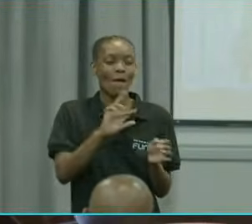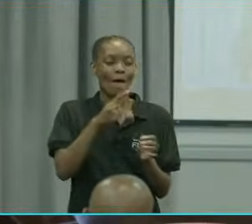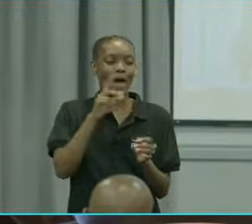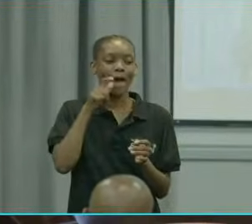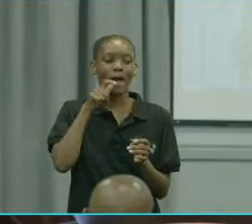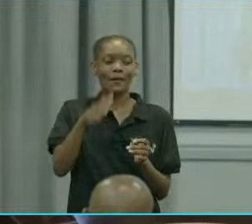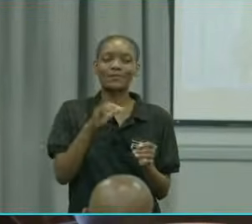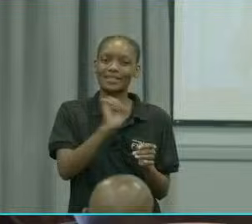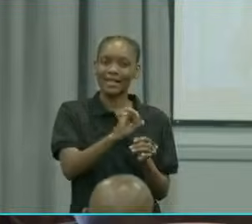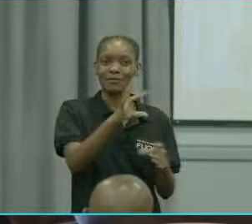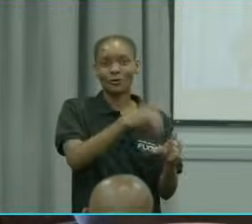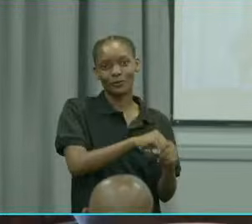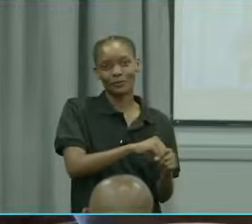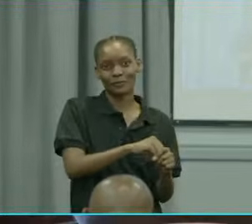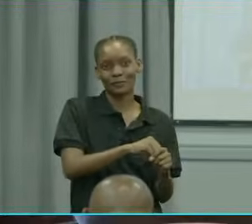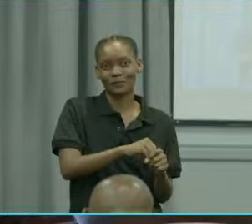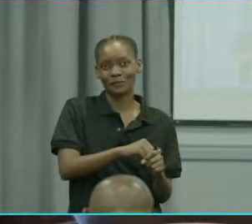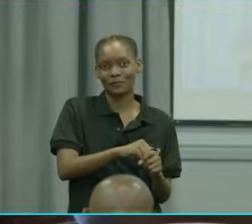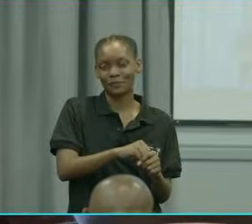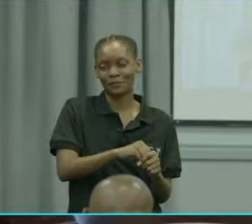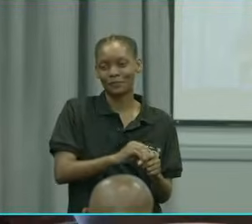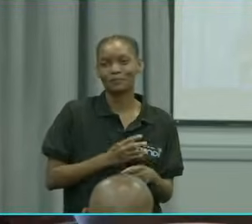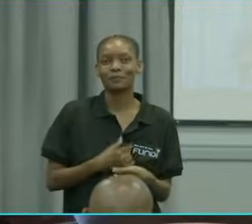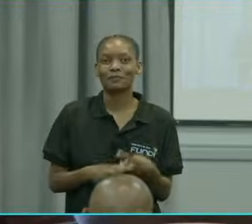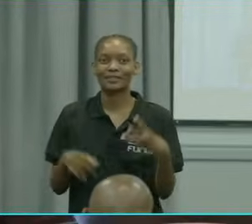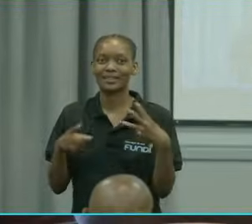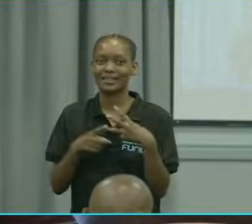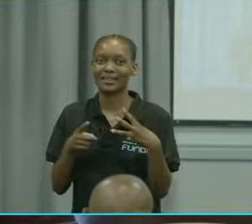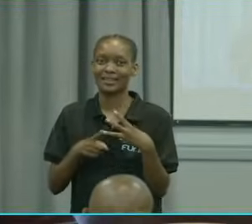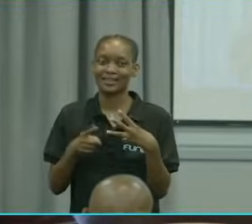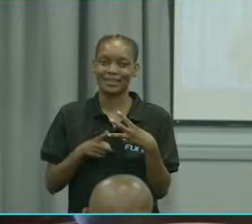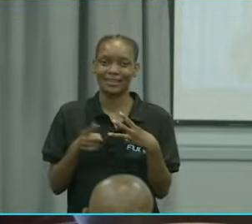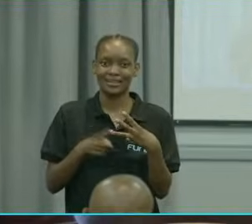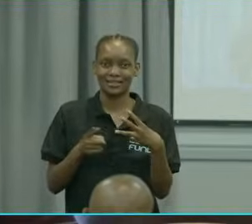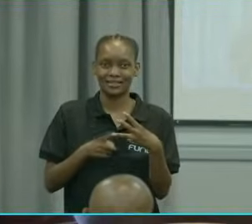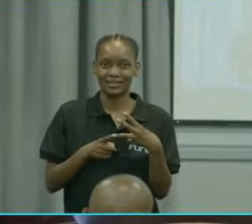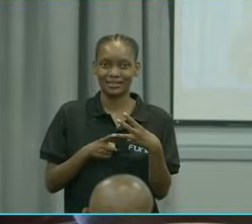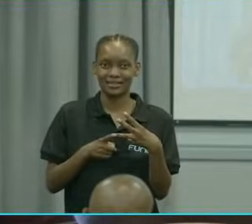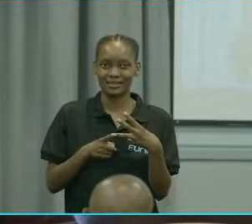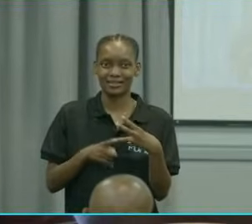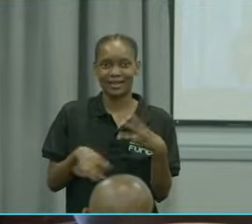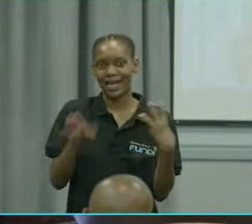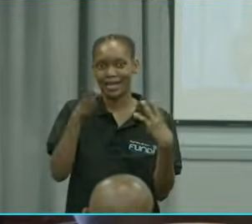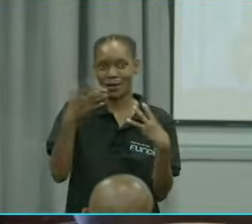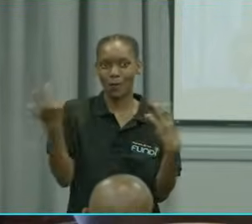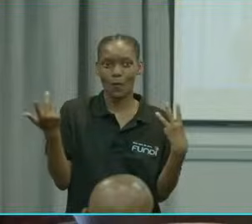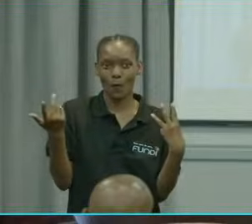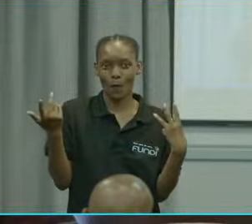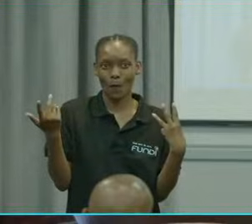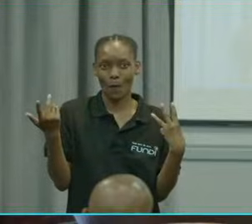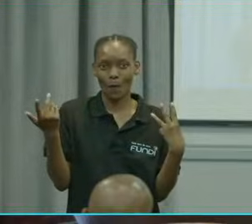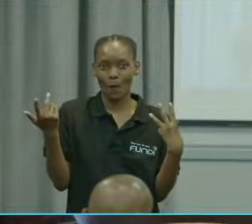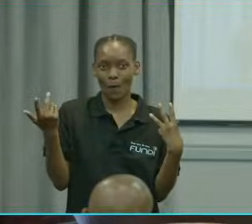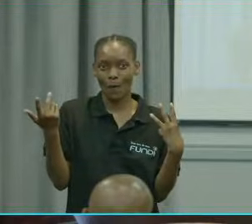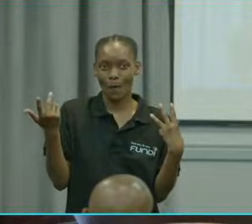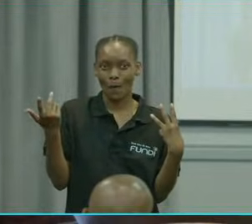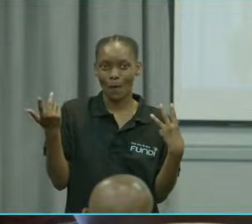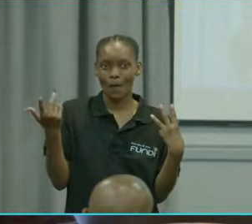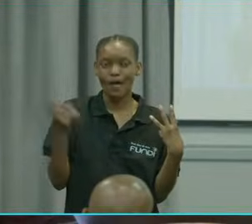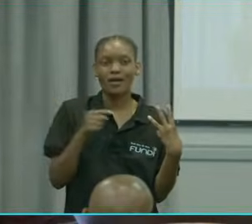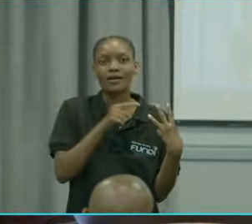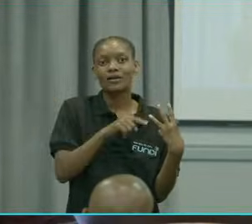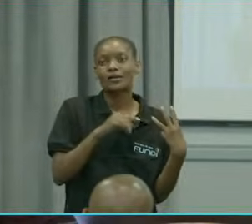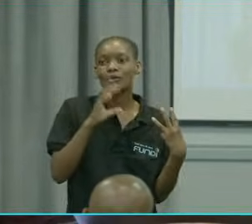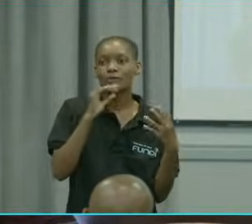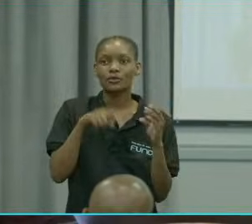taken into account. The third one is the screening of children. I heard you speaking about the screening of children.